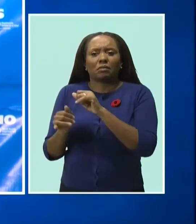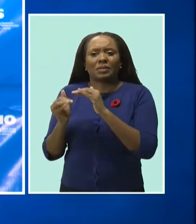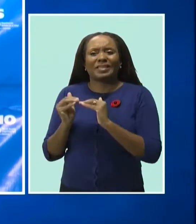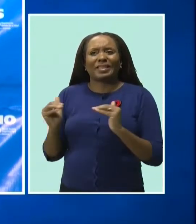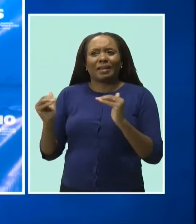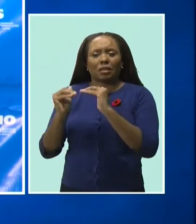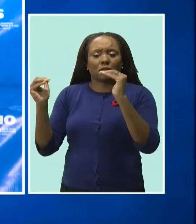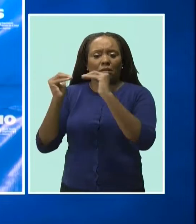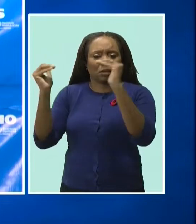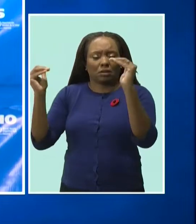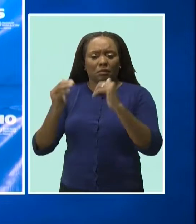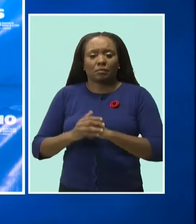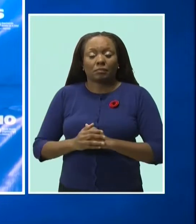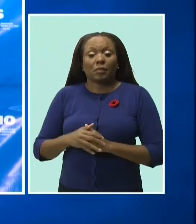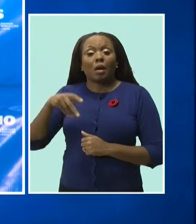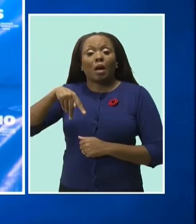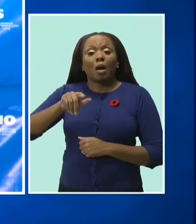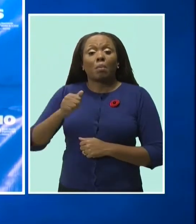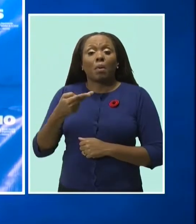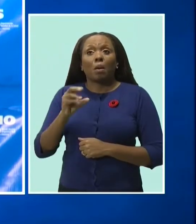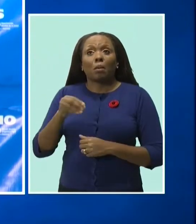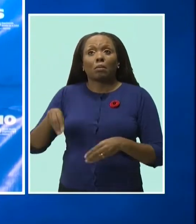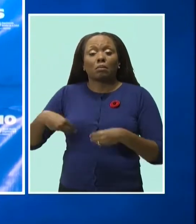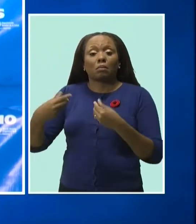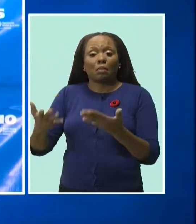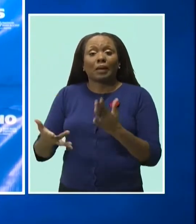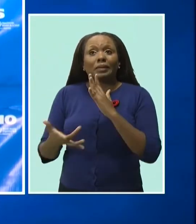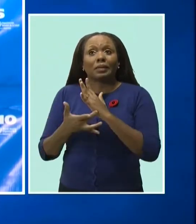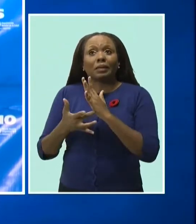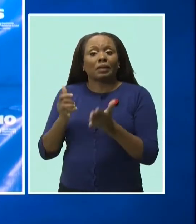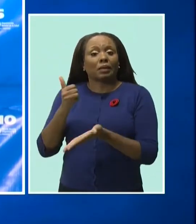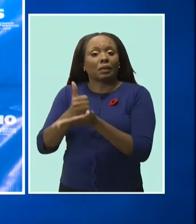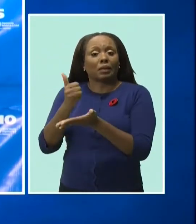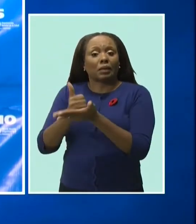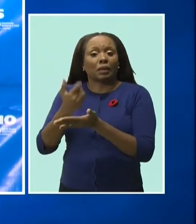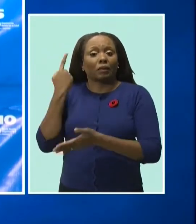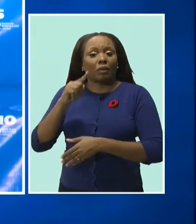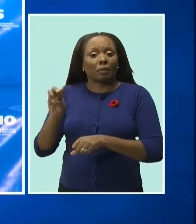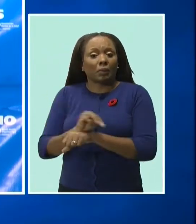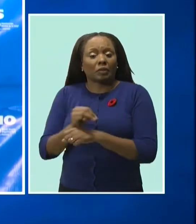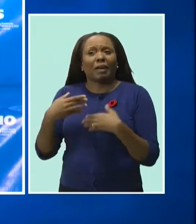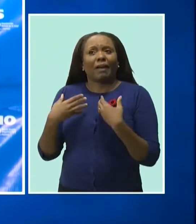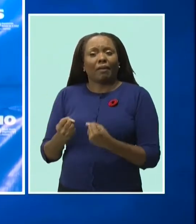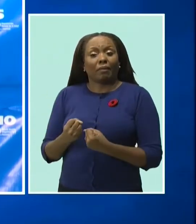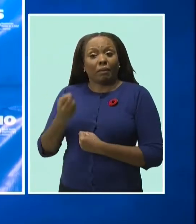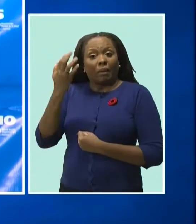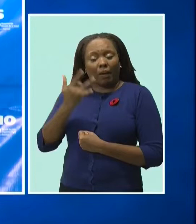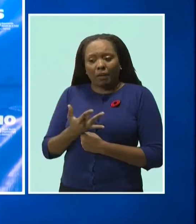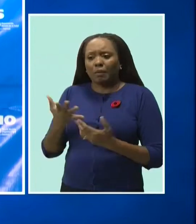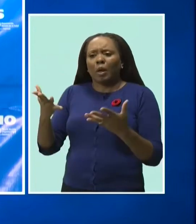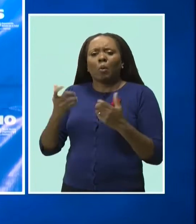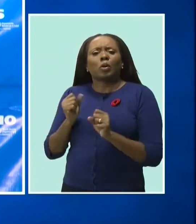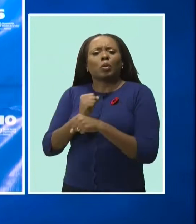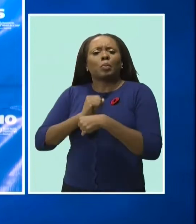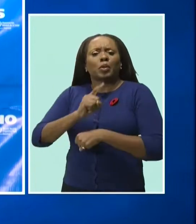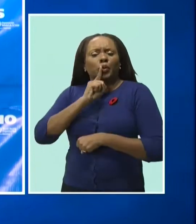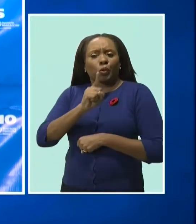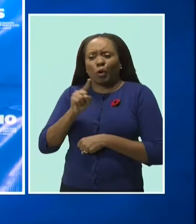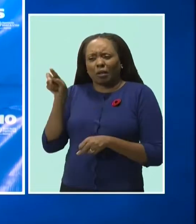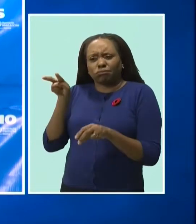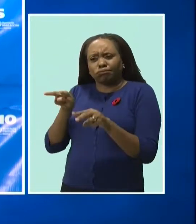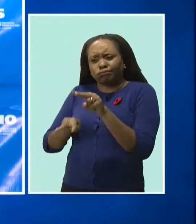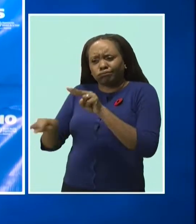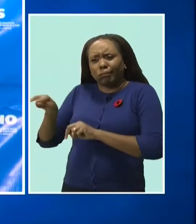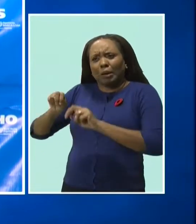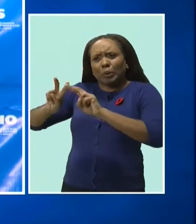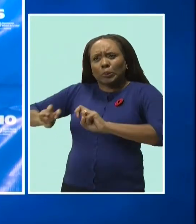PAHO has been providing technical assistance to the Ministry of Health and Wellness geared at strengthening the surveillance of SAVI and ISC, which